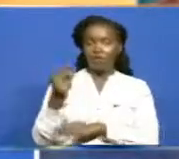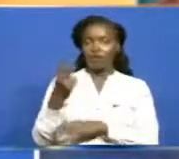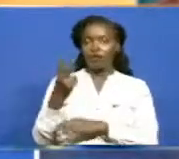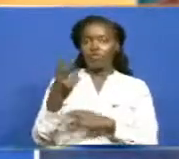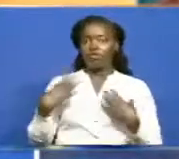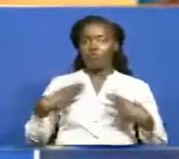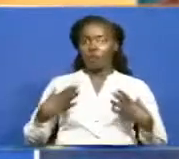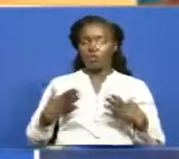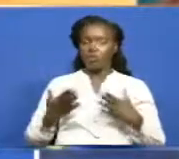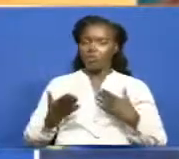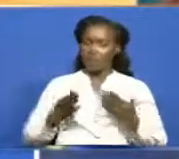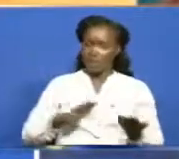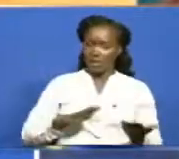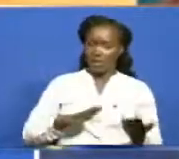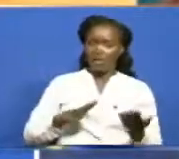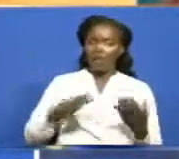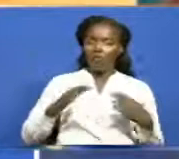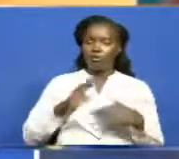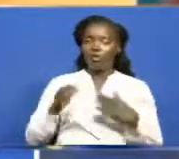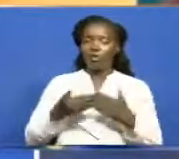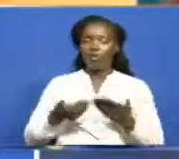patients, taking the death toll to